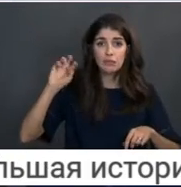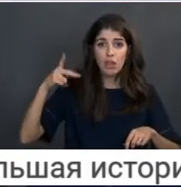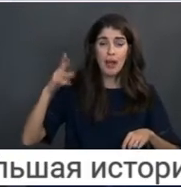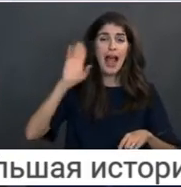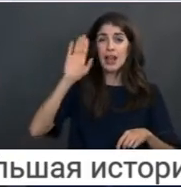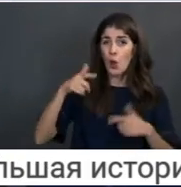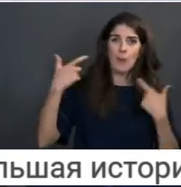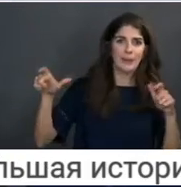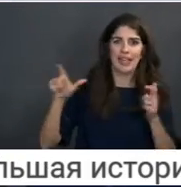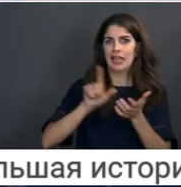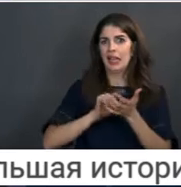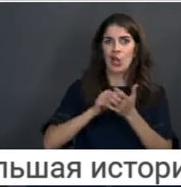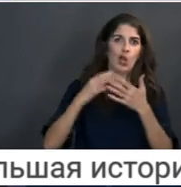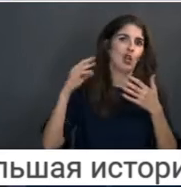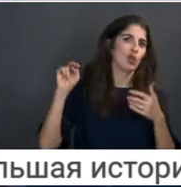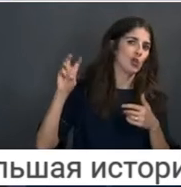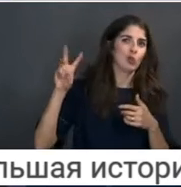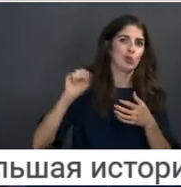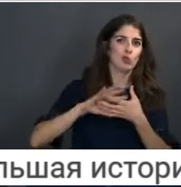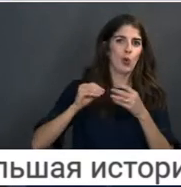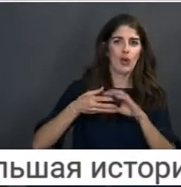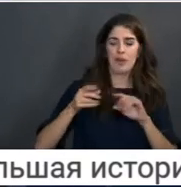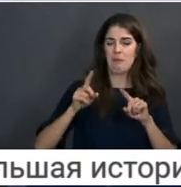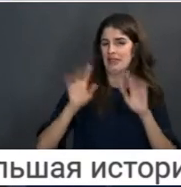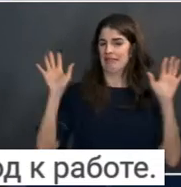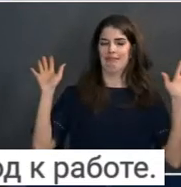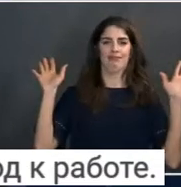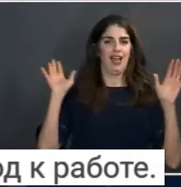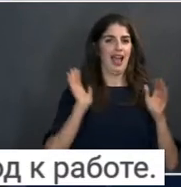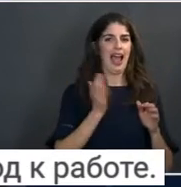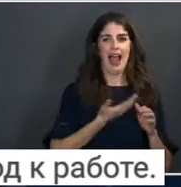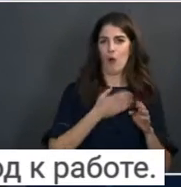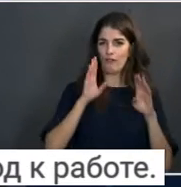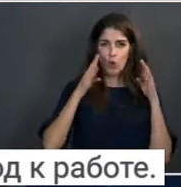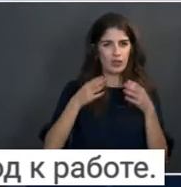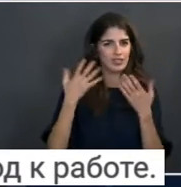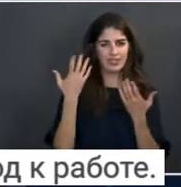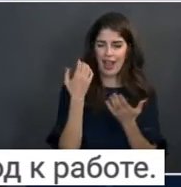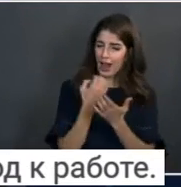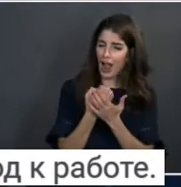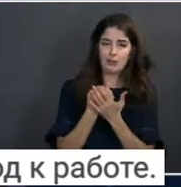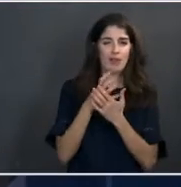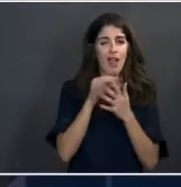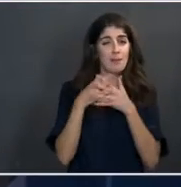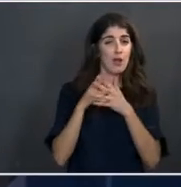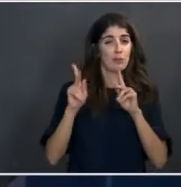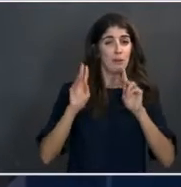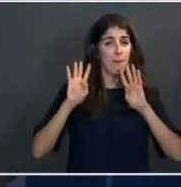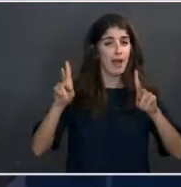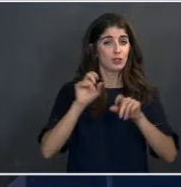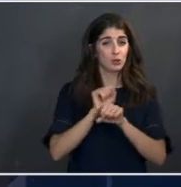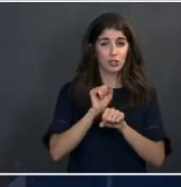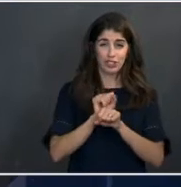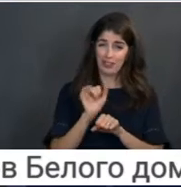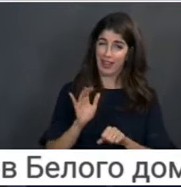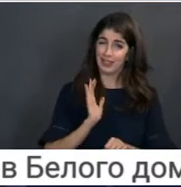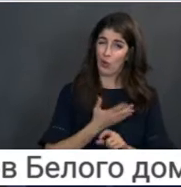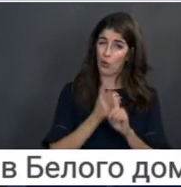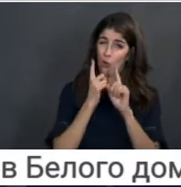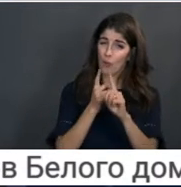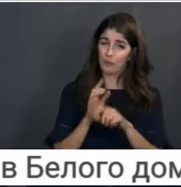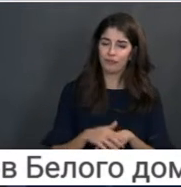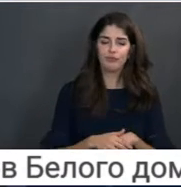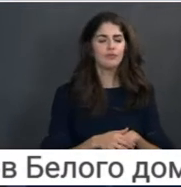story, but it doesn't, obviously our focus and our big story is getting the American people back to work. Go ahead. I